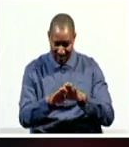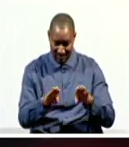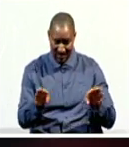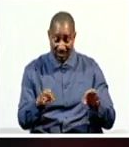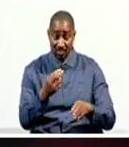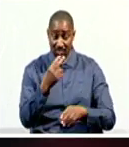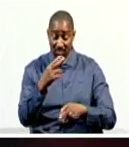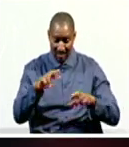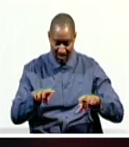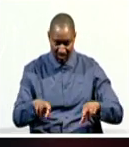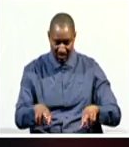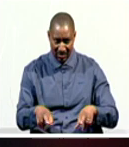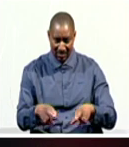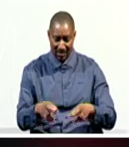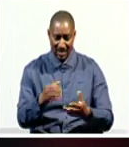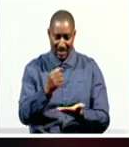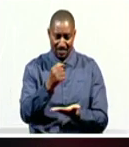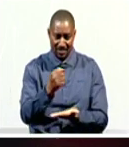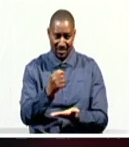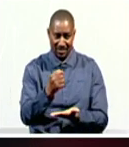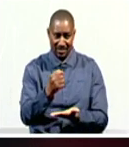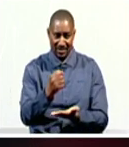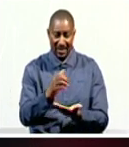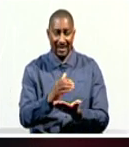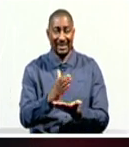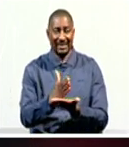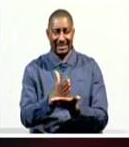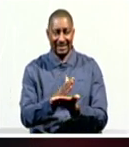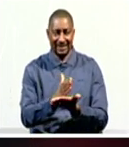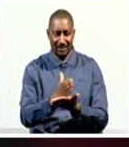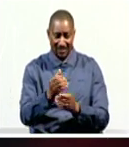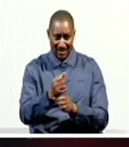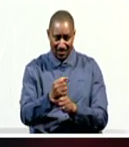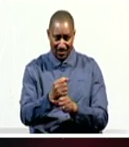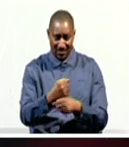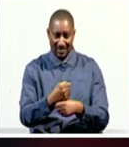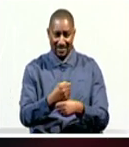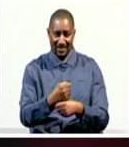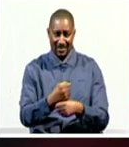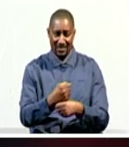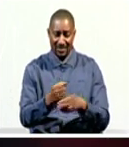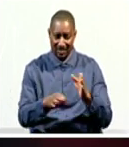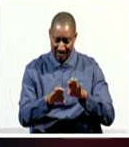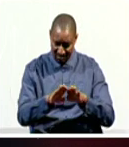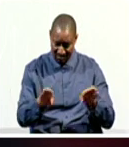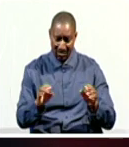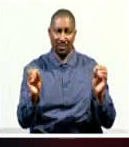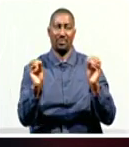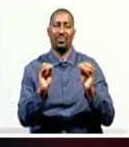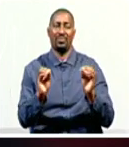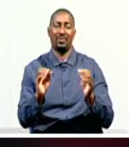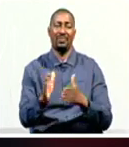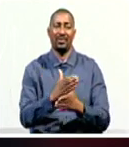the budget. Some of the projects in HPP1 were not implemented simply because of funds. Now in